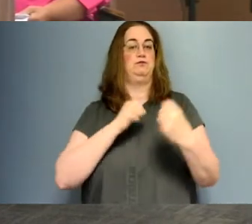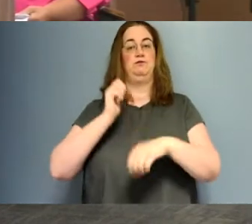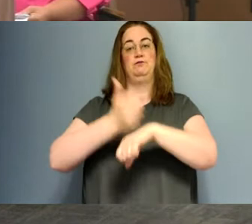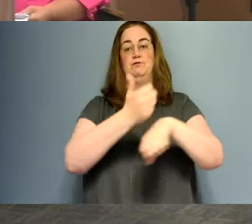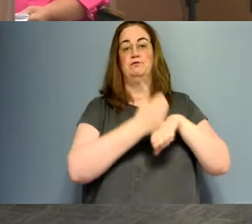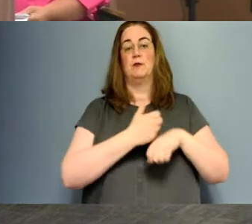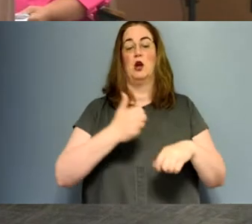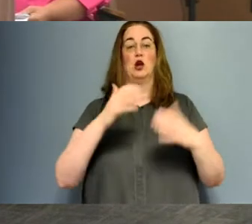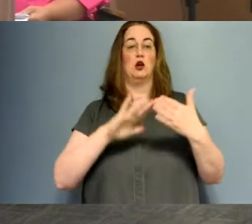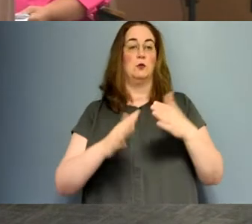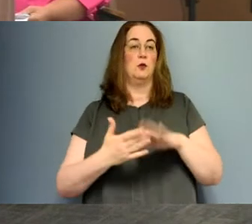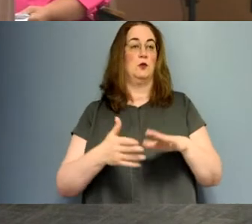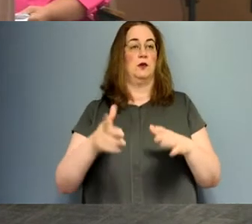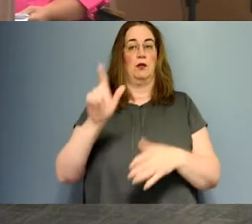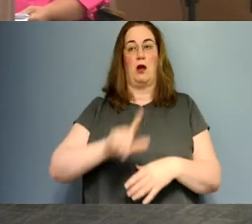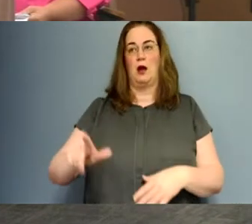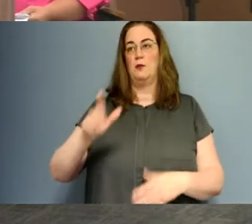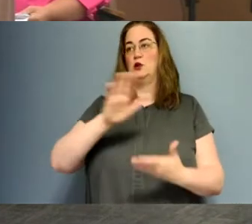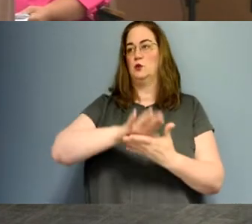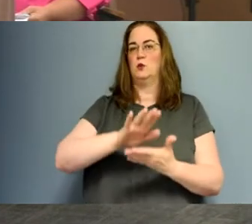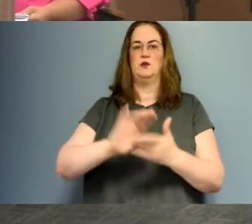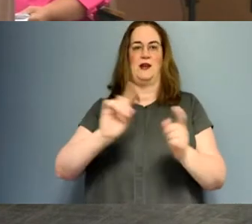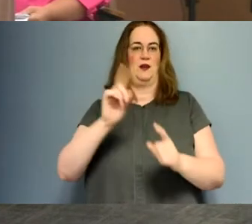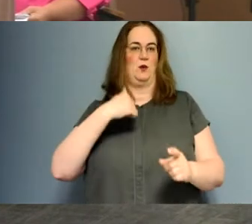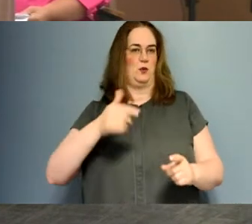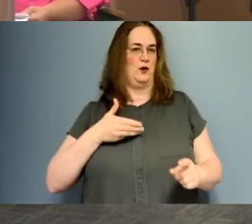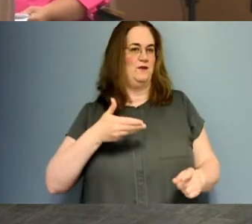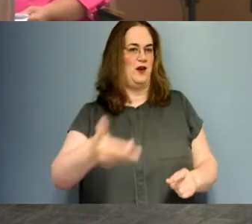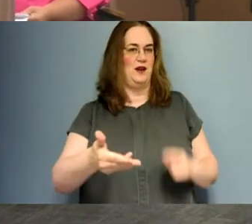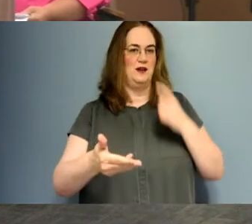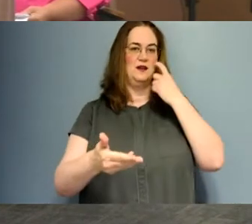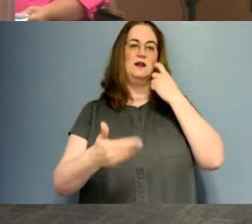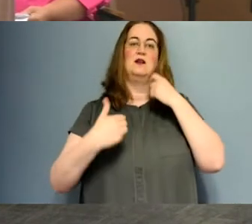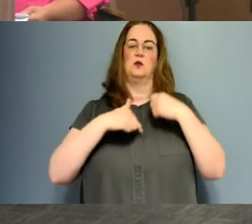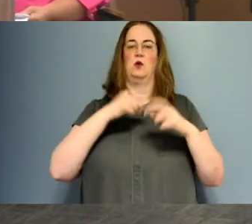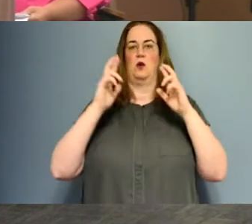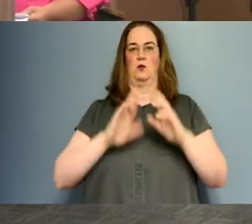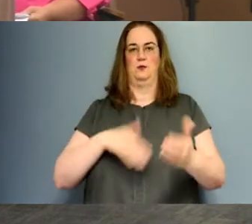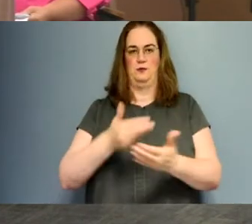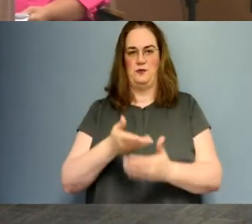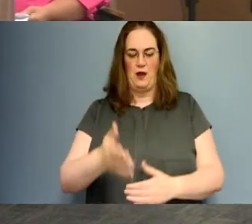events. Anywhere that we're invited to go, we hope to be there.